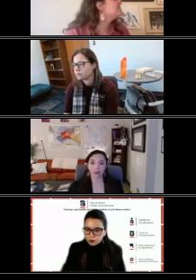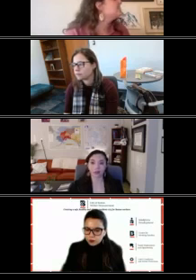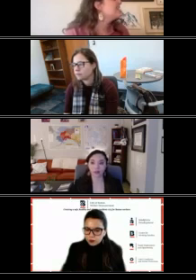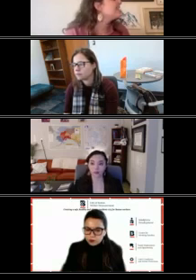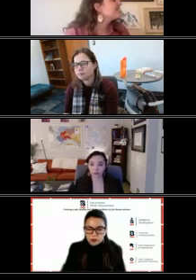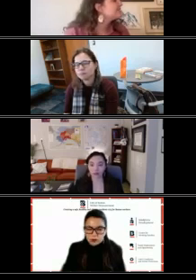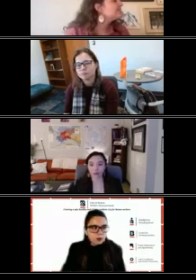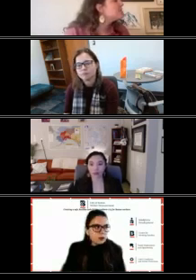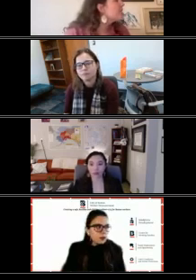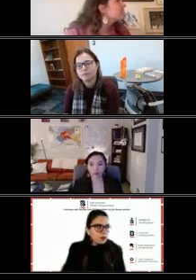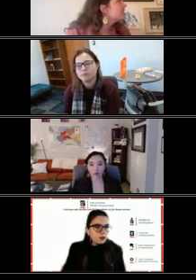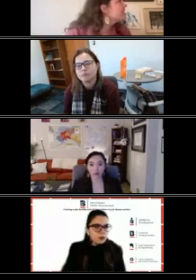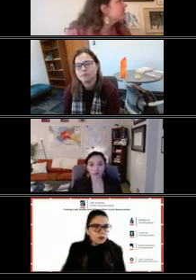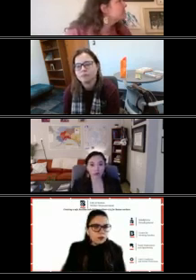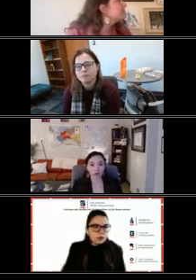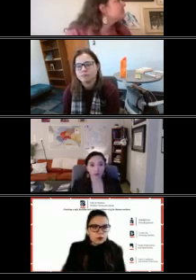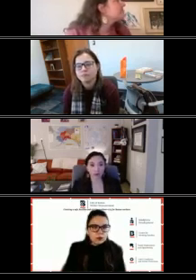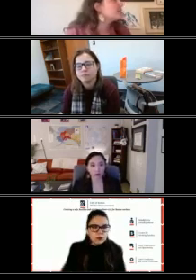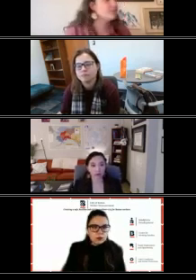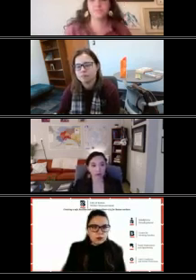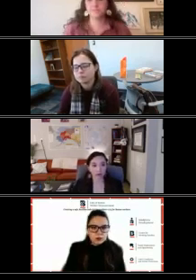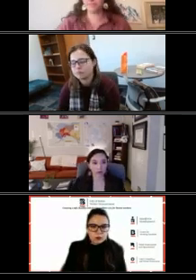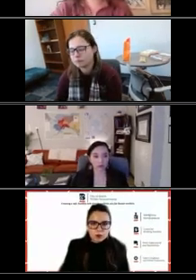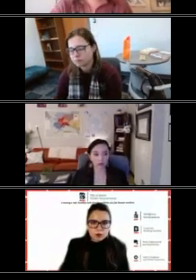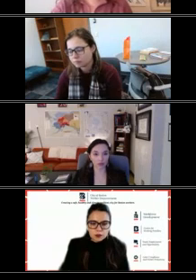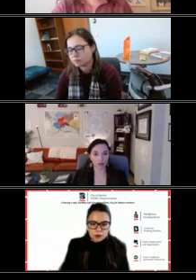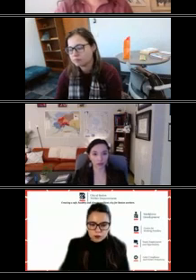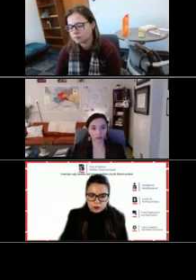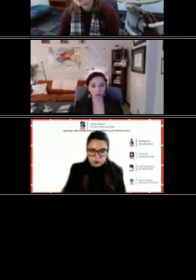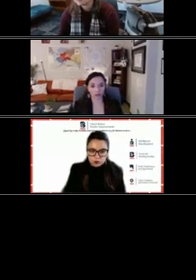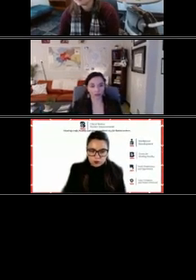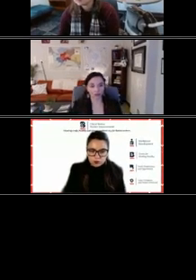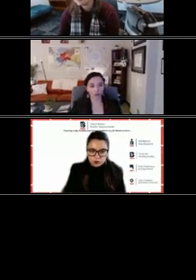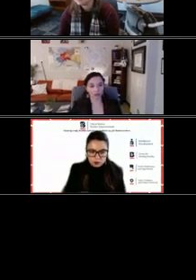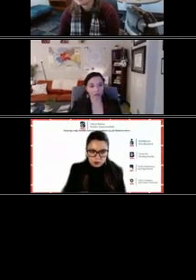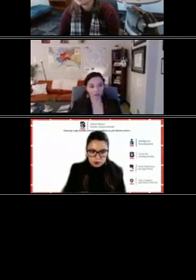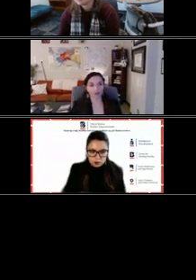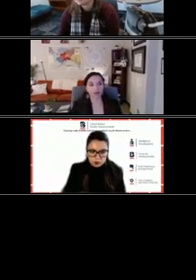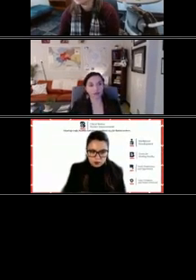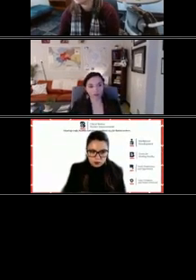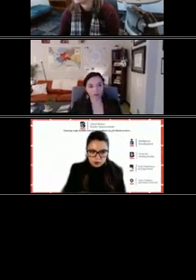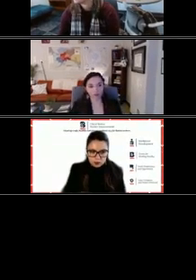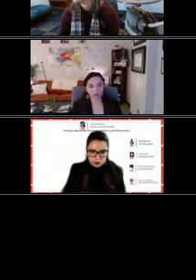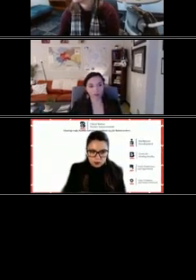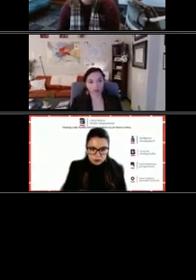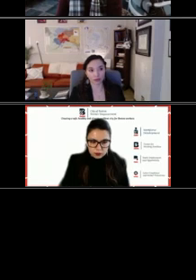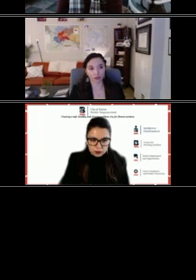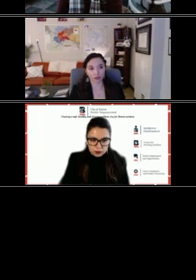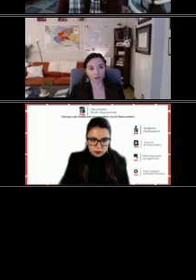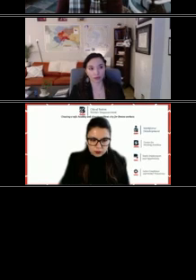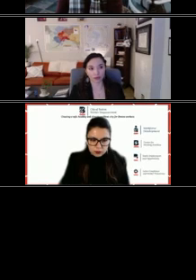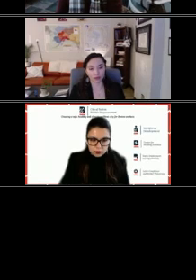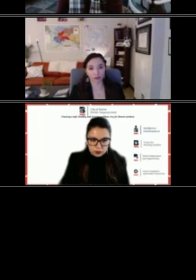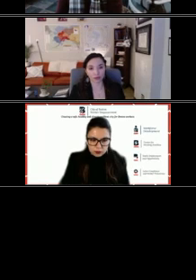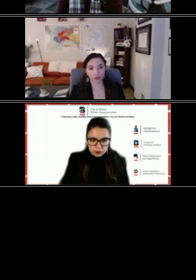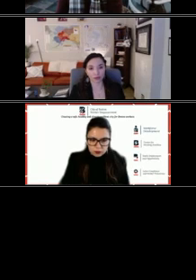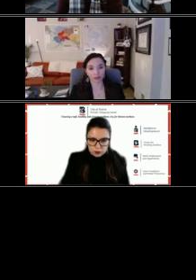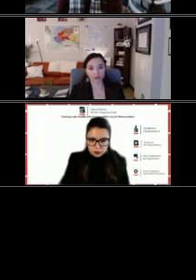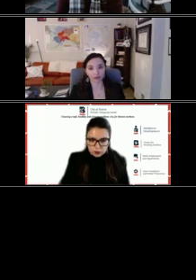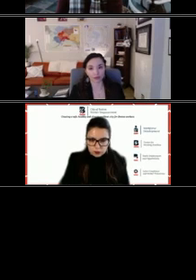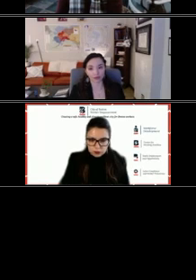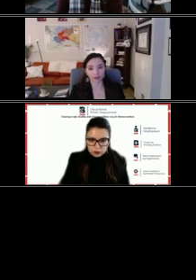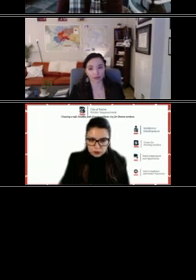Yeah, thanks, Poe, and welcome everyone. It is our early afternoon here on the East Coast, and I know that spreads far